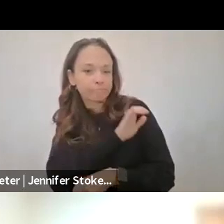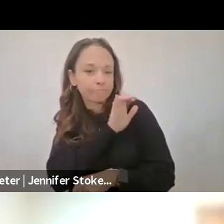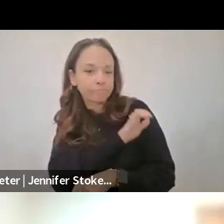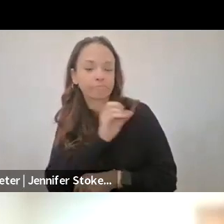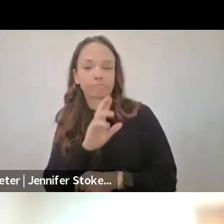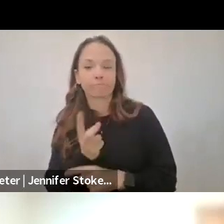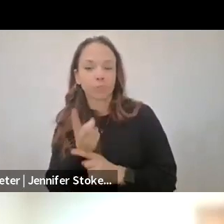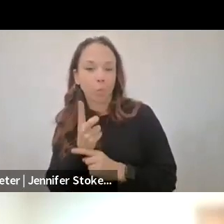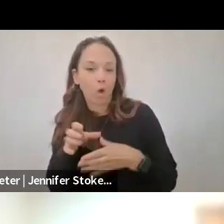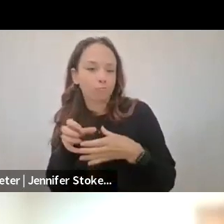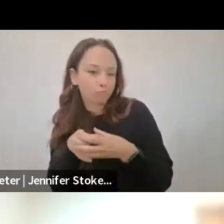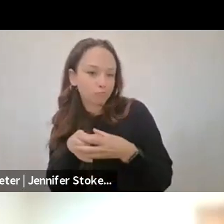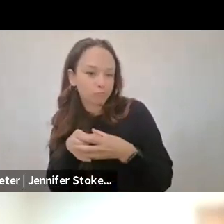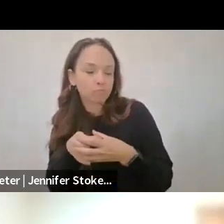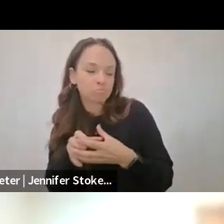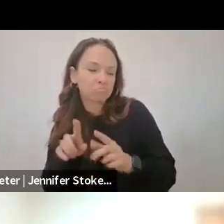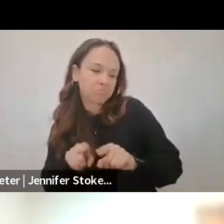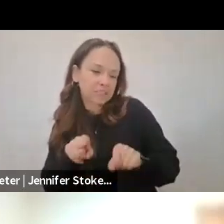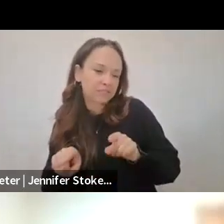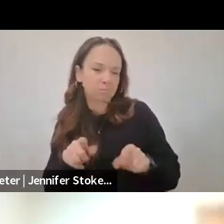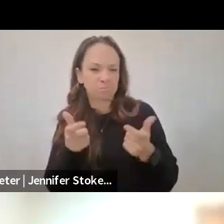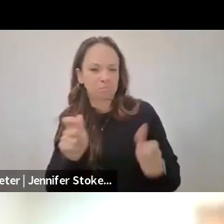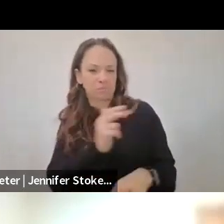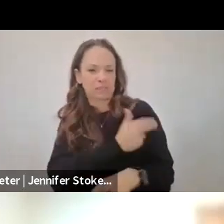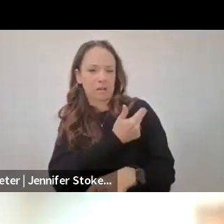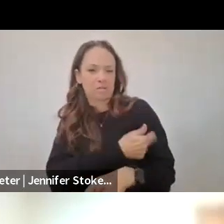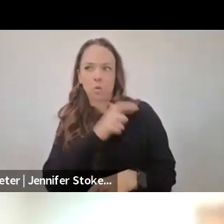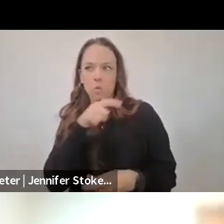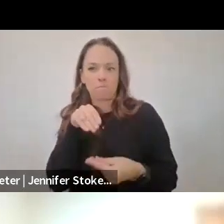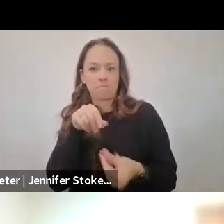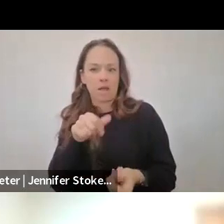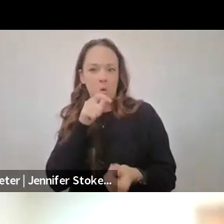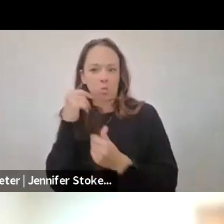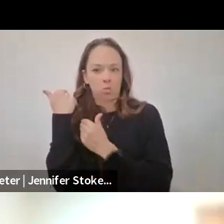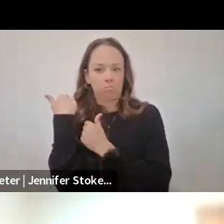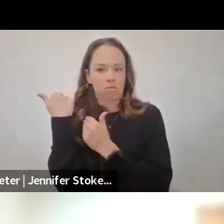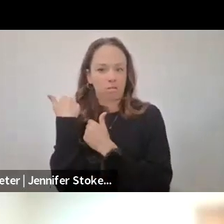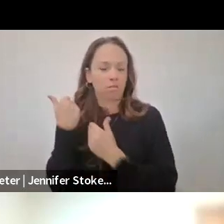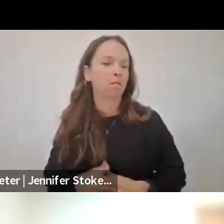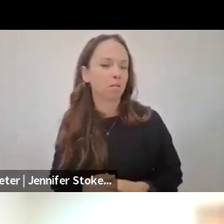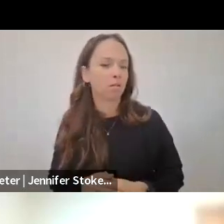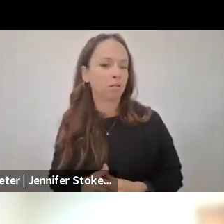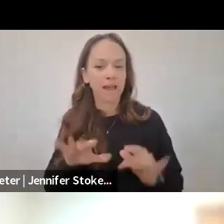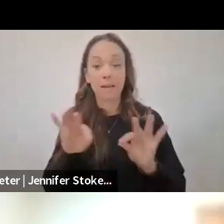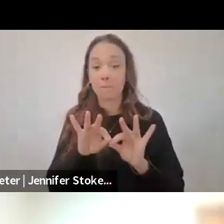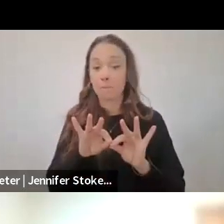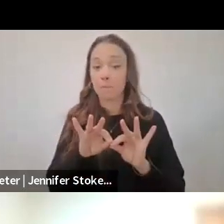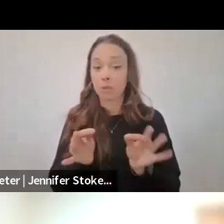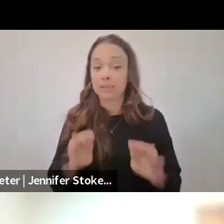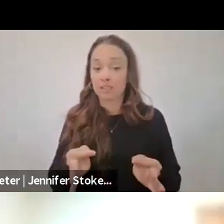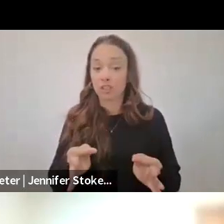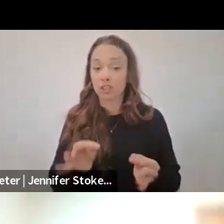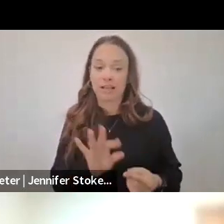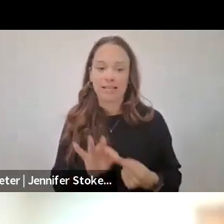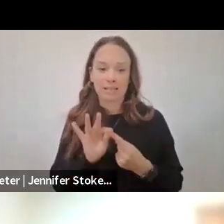one clinic place. But that's an important decision, and especially the person in charge of interpreter and